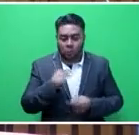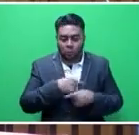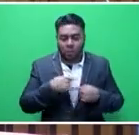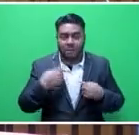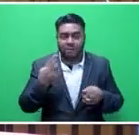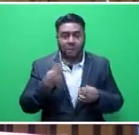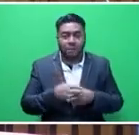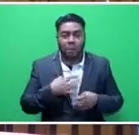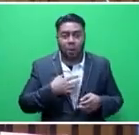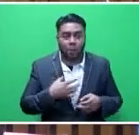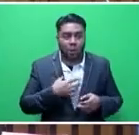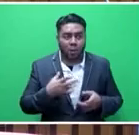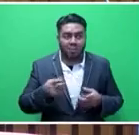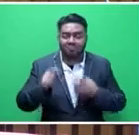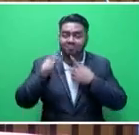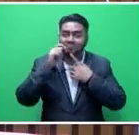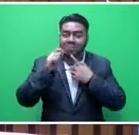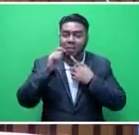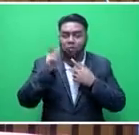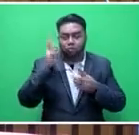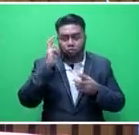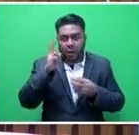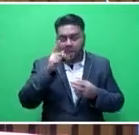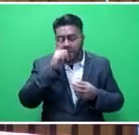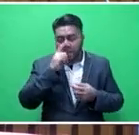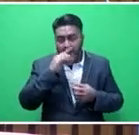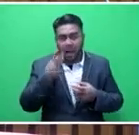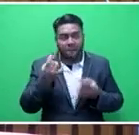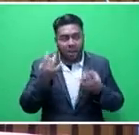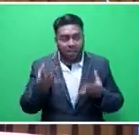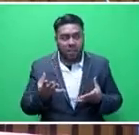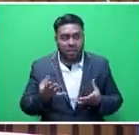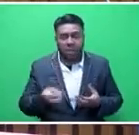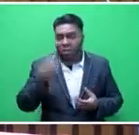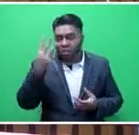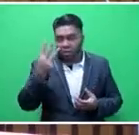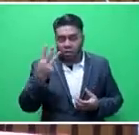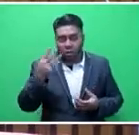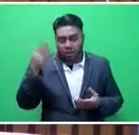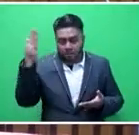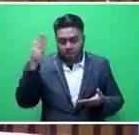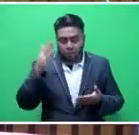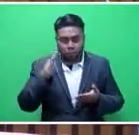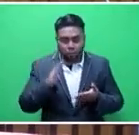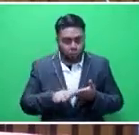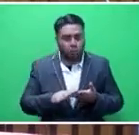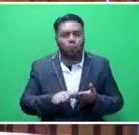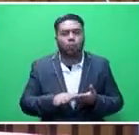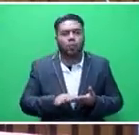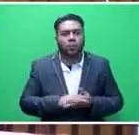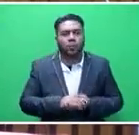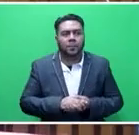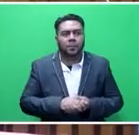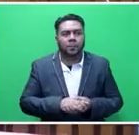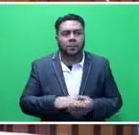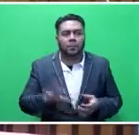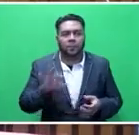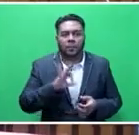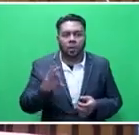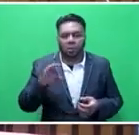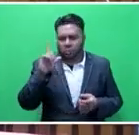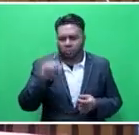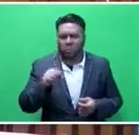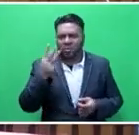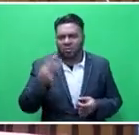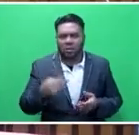more testing kits and trained people available, the 3-day requirement will actually be looked at again. We may not necessarily have to do the